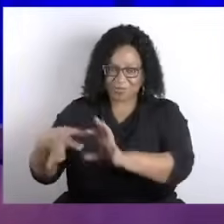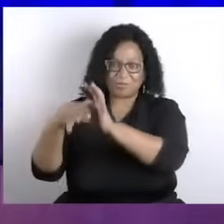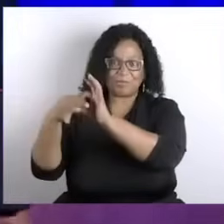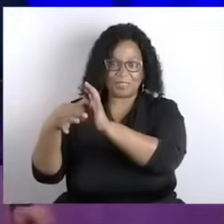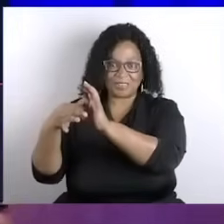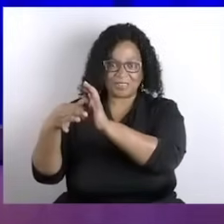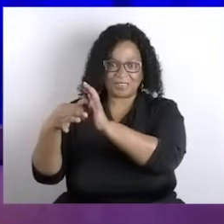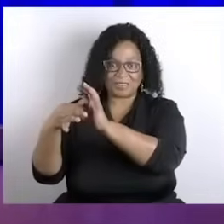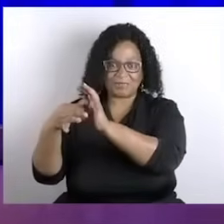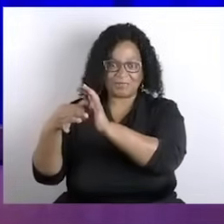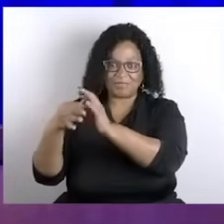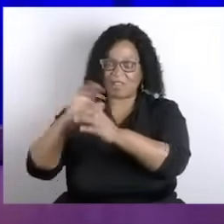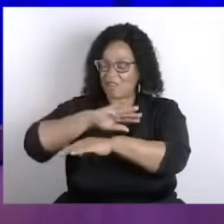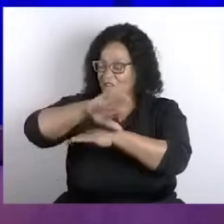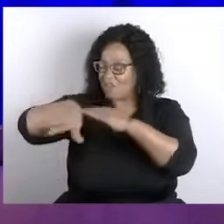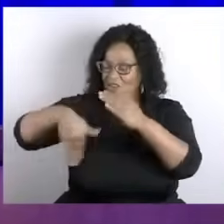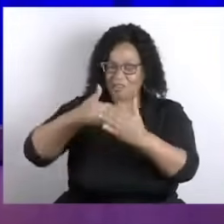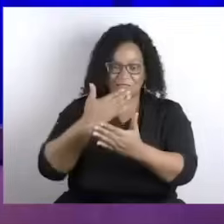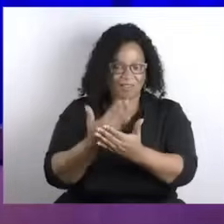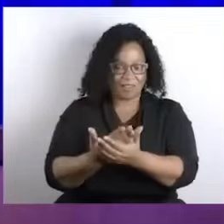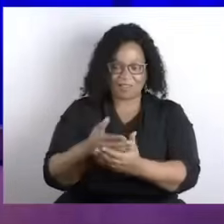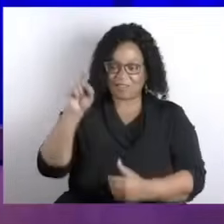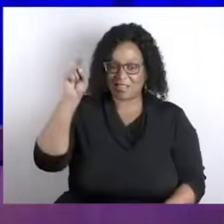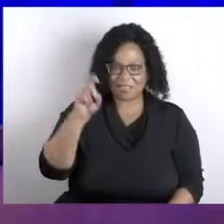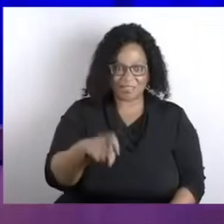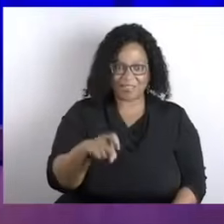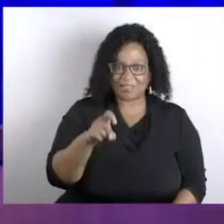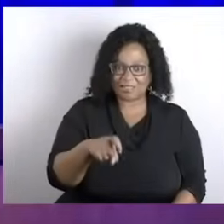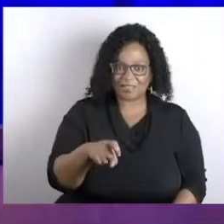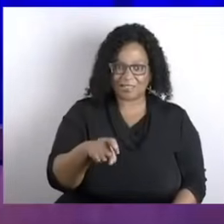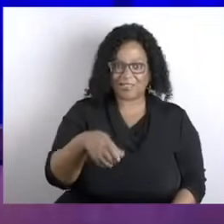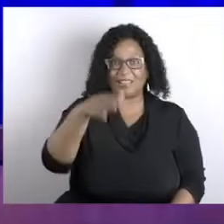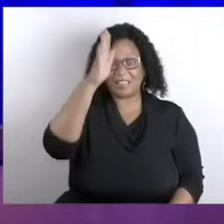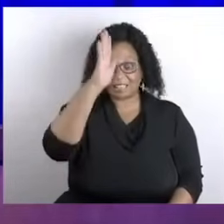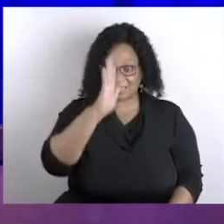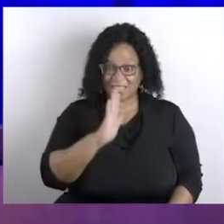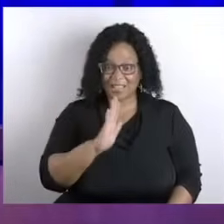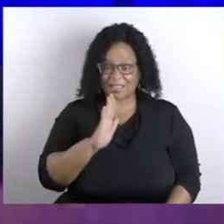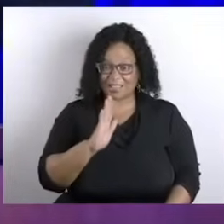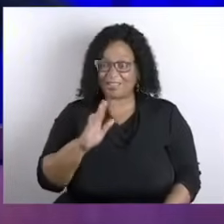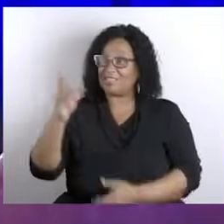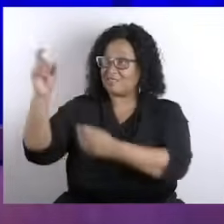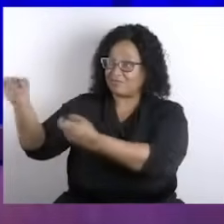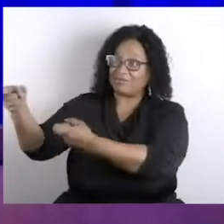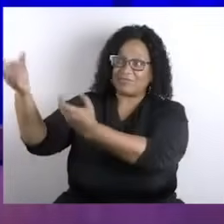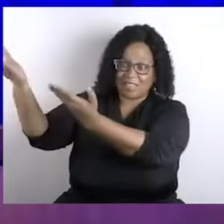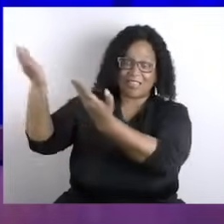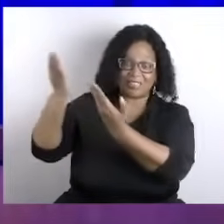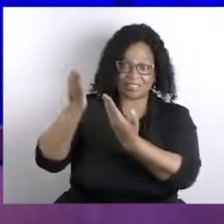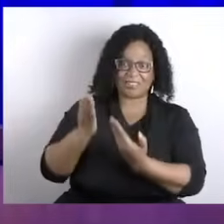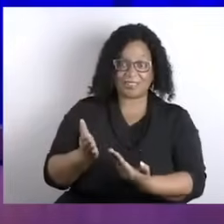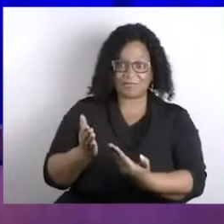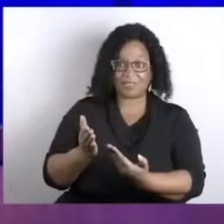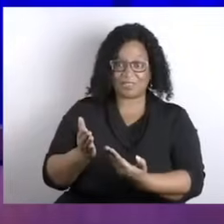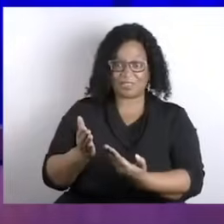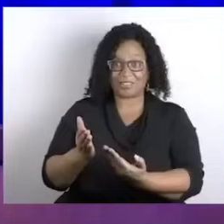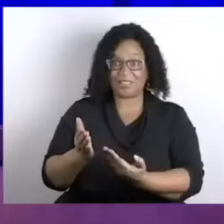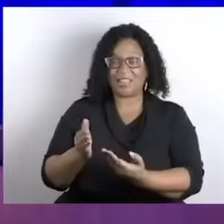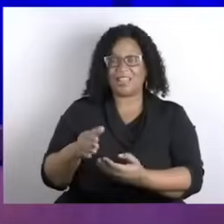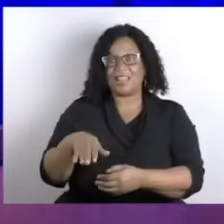All I have needed, thy hand hath provided.